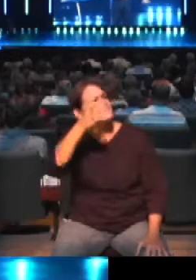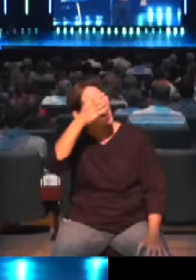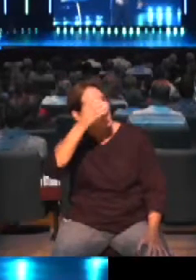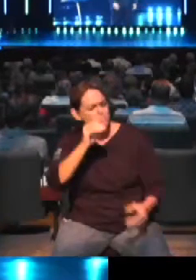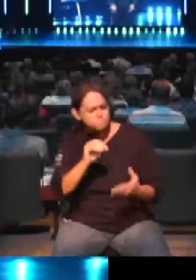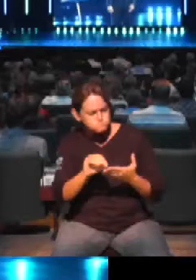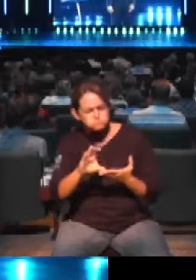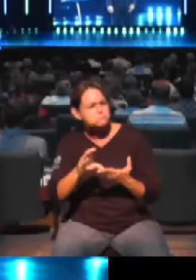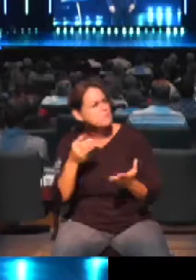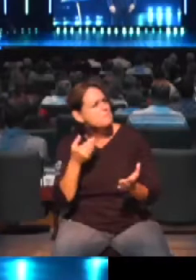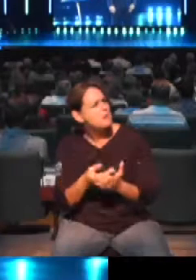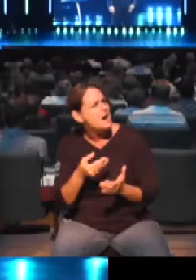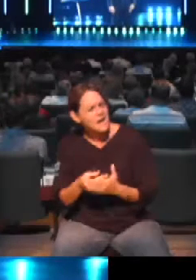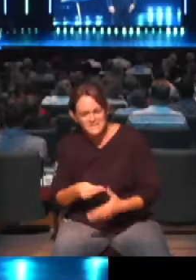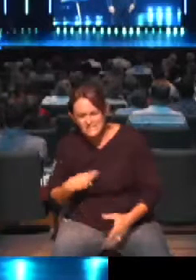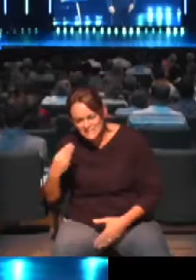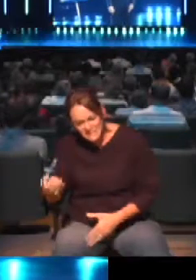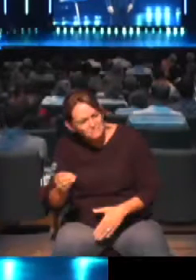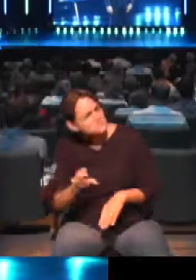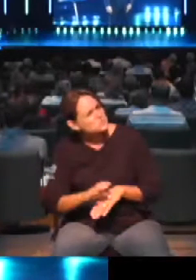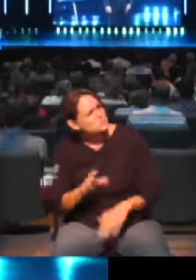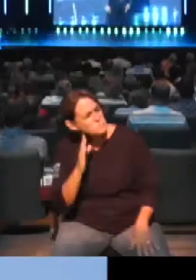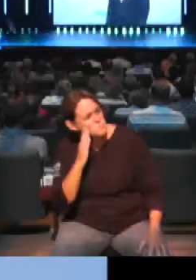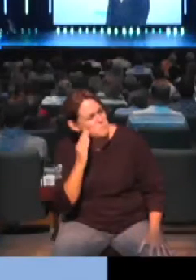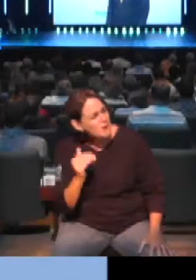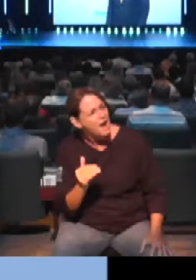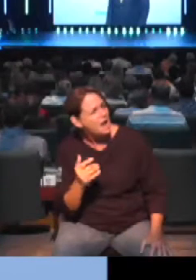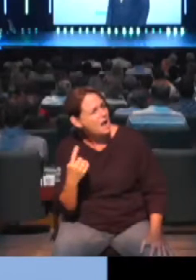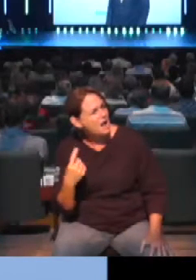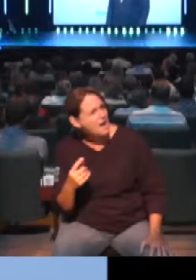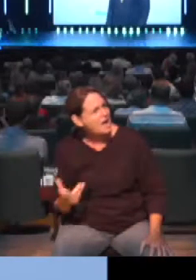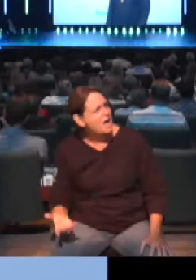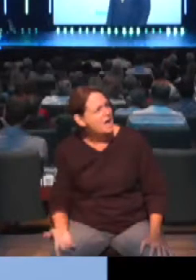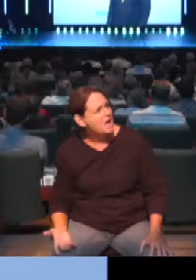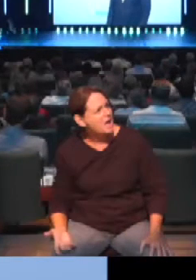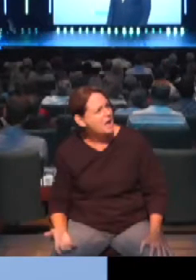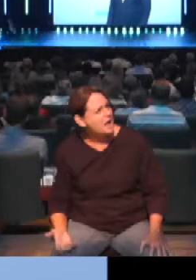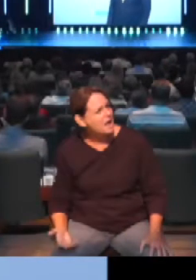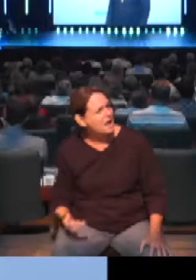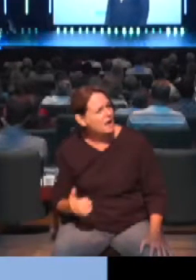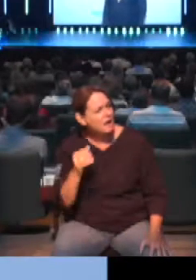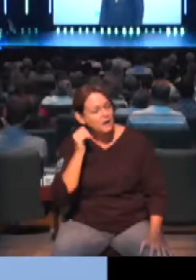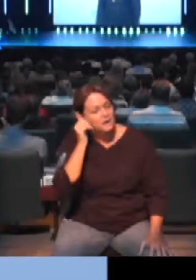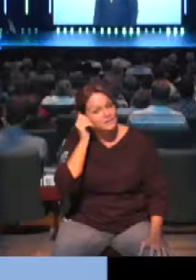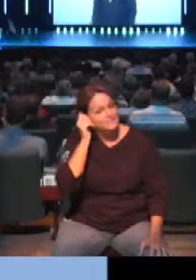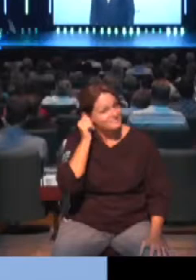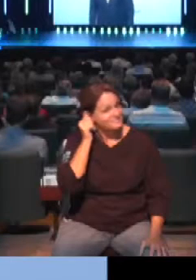why are you giving so much money to the church?